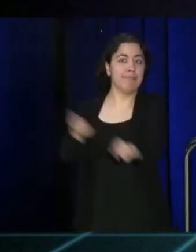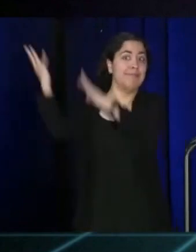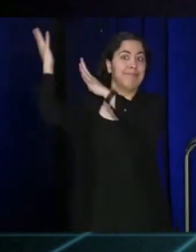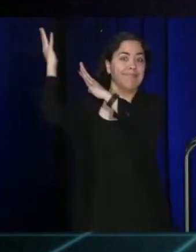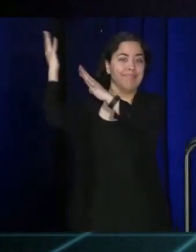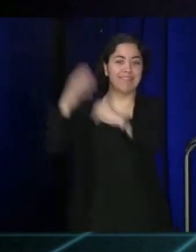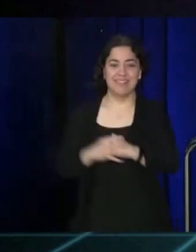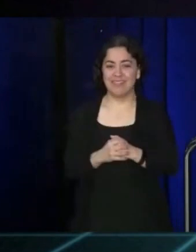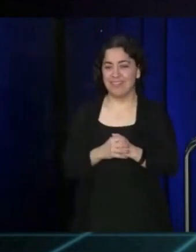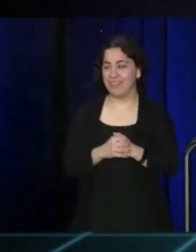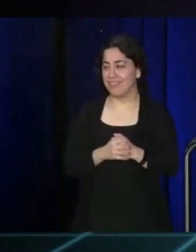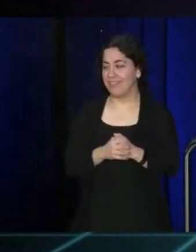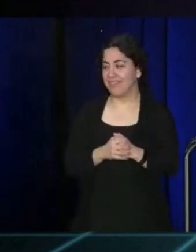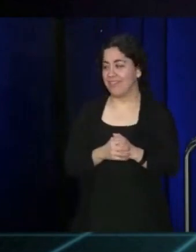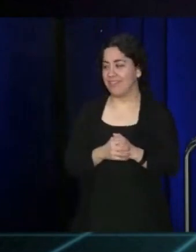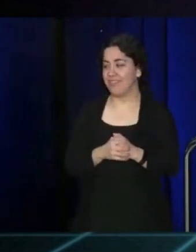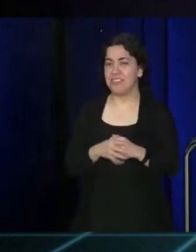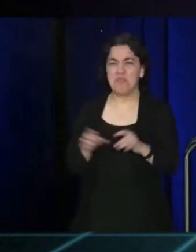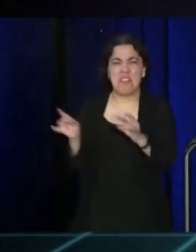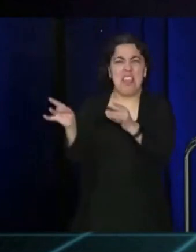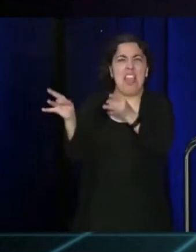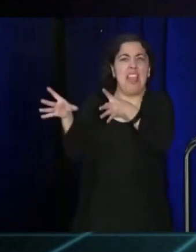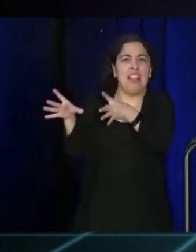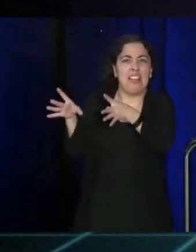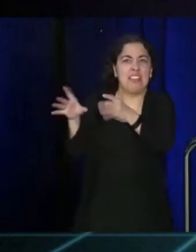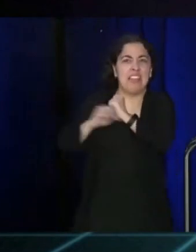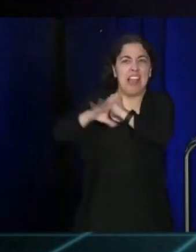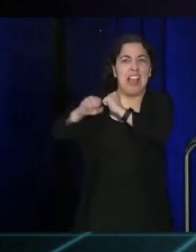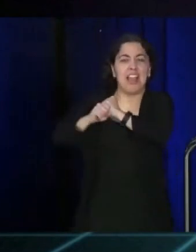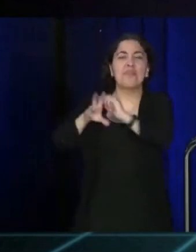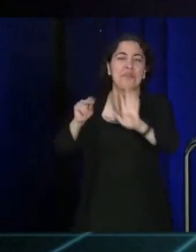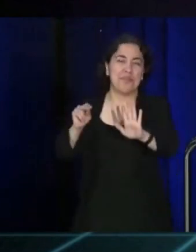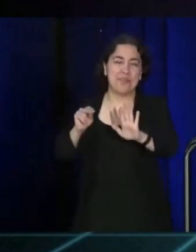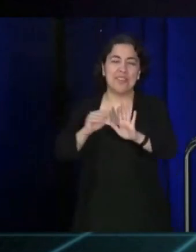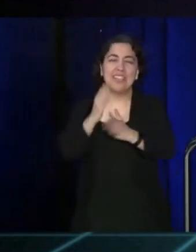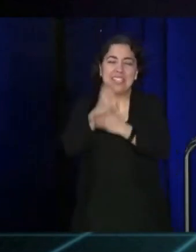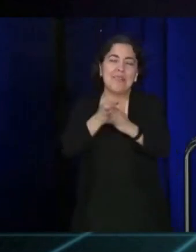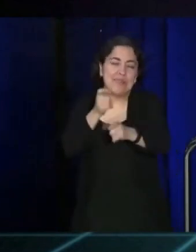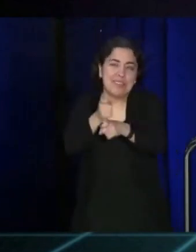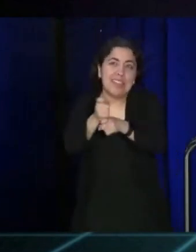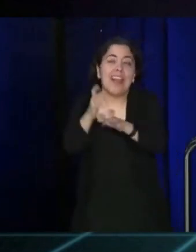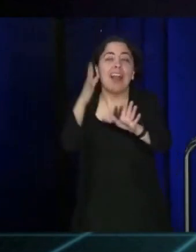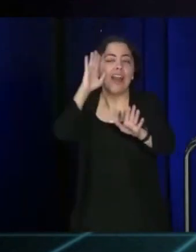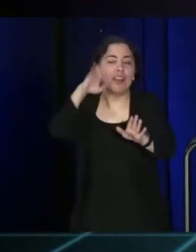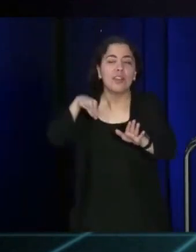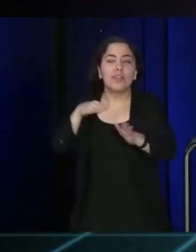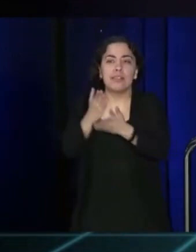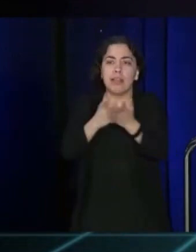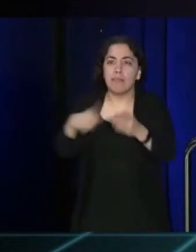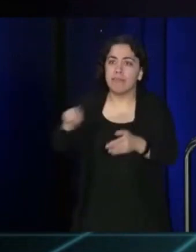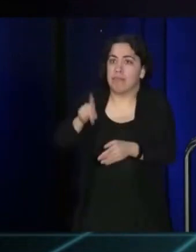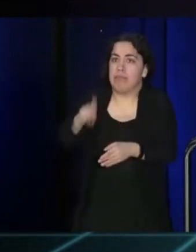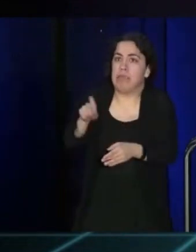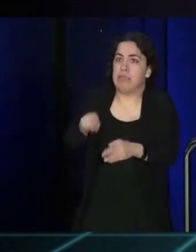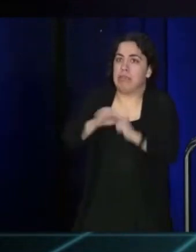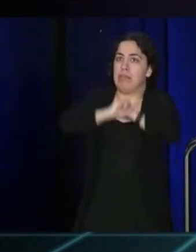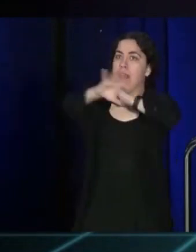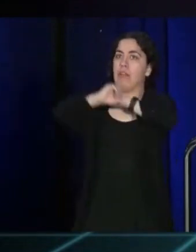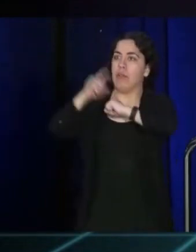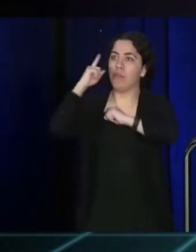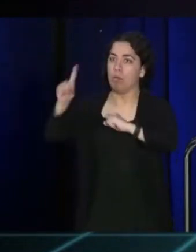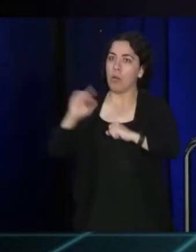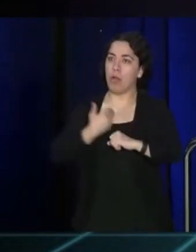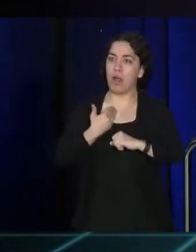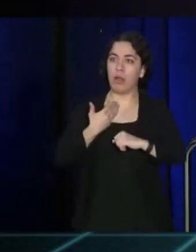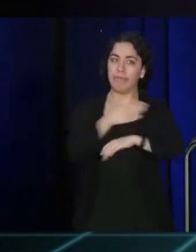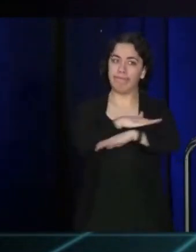Just, they're all gone. We hate ads. No, just kidding. Some of us legitimately need ads for our platform, and there's nothing